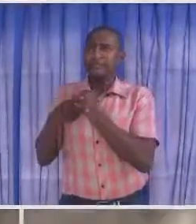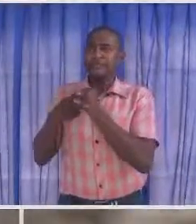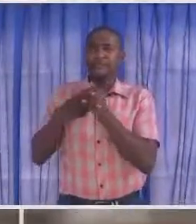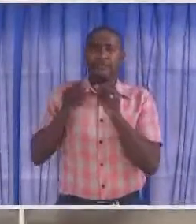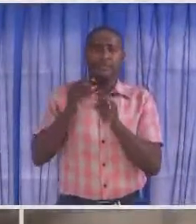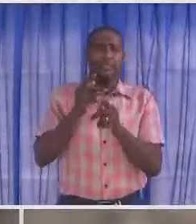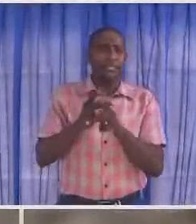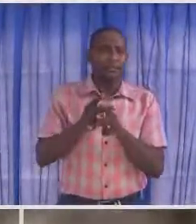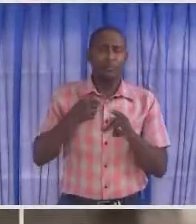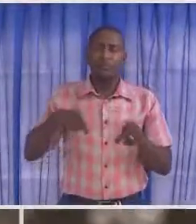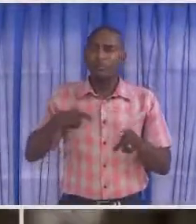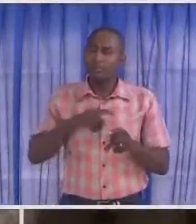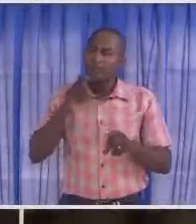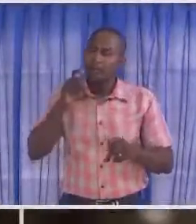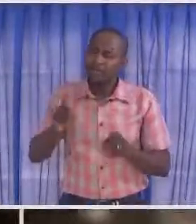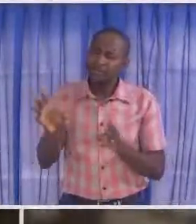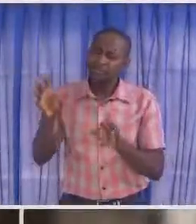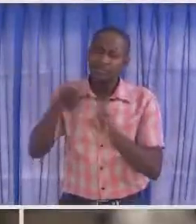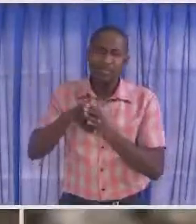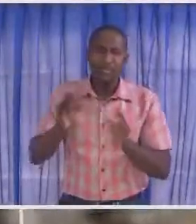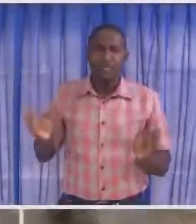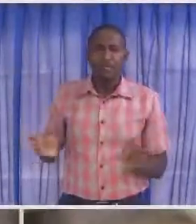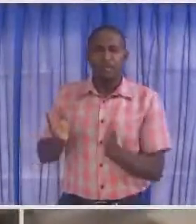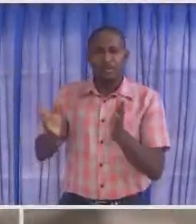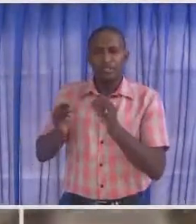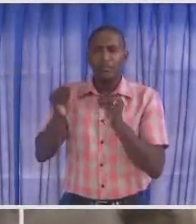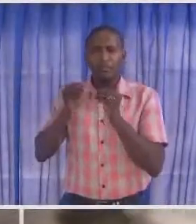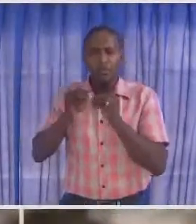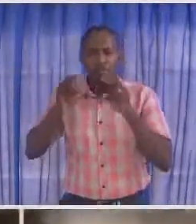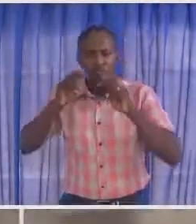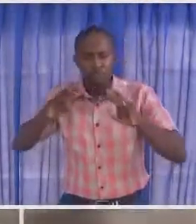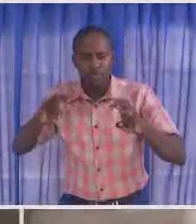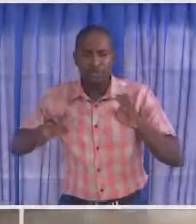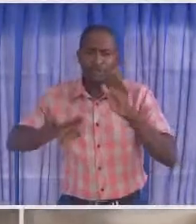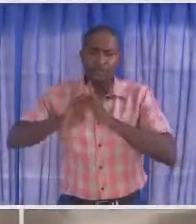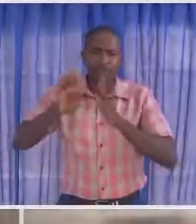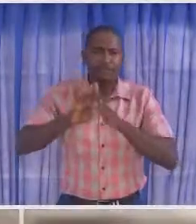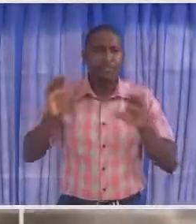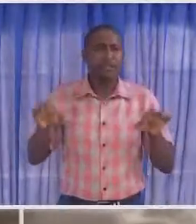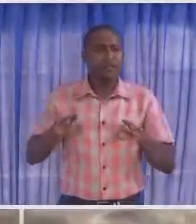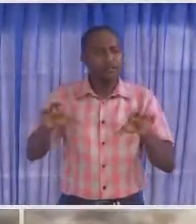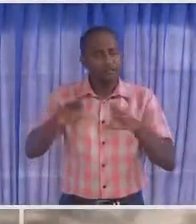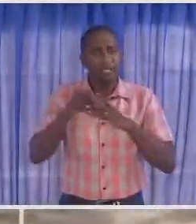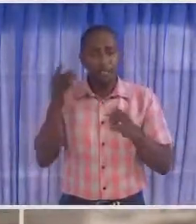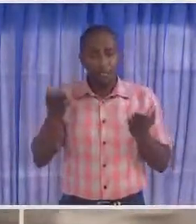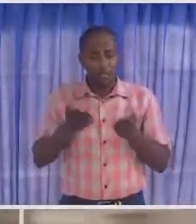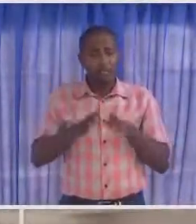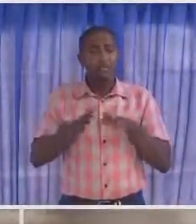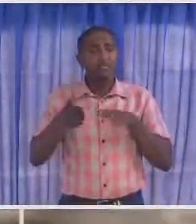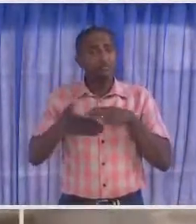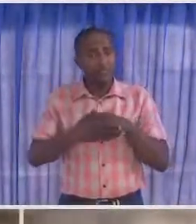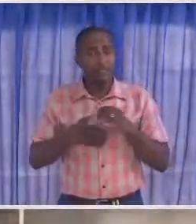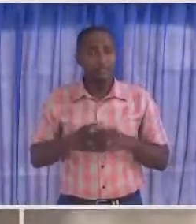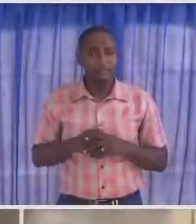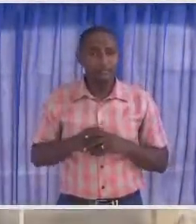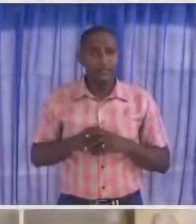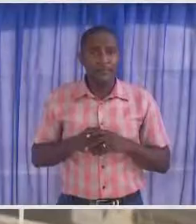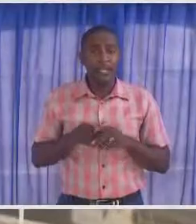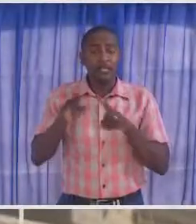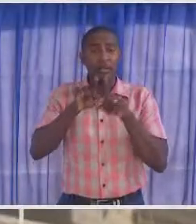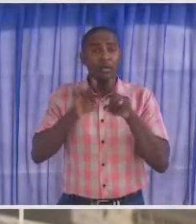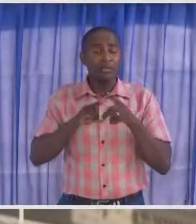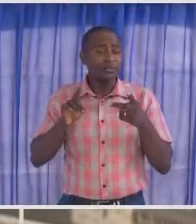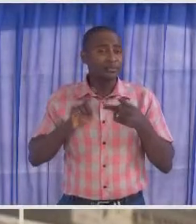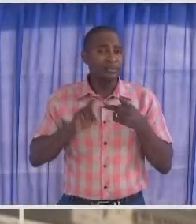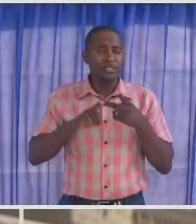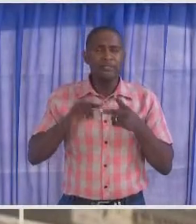engage in, encourage, and participate more in research and development type activities to support these activities, these developments, as well as